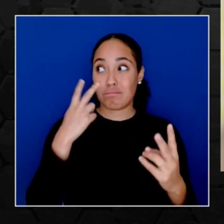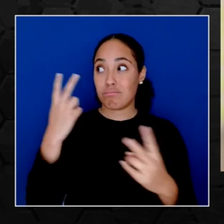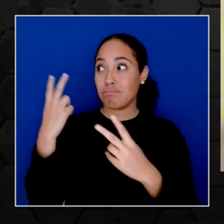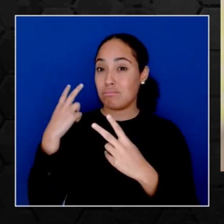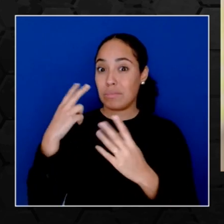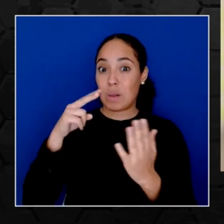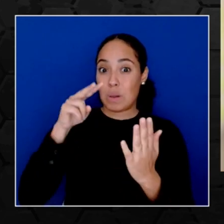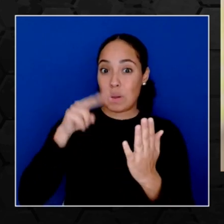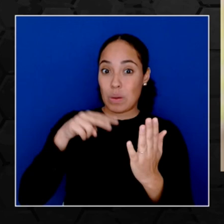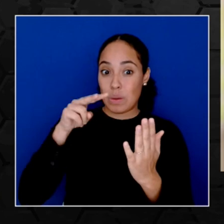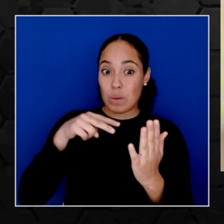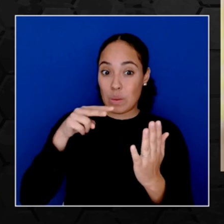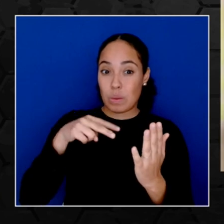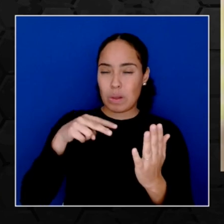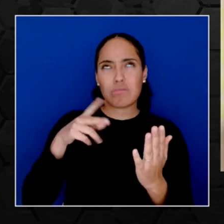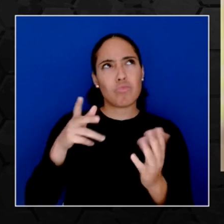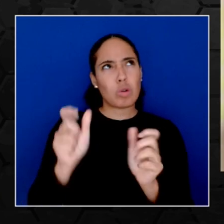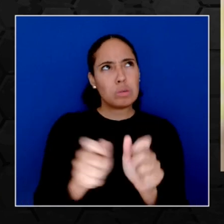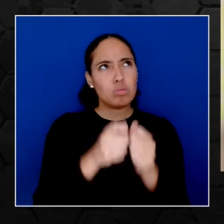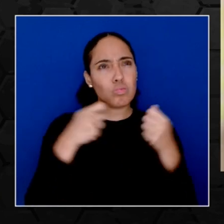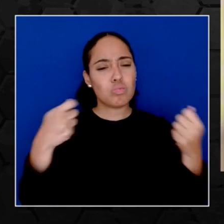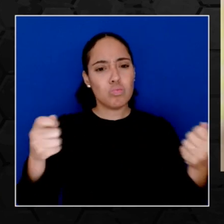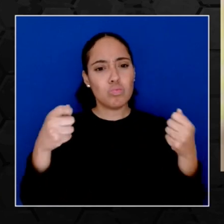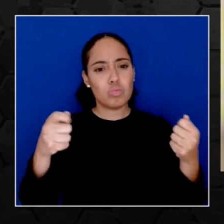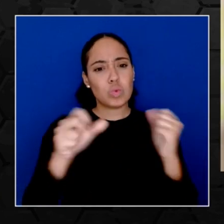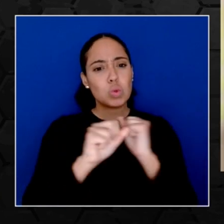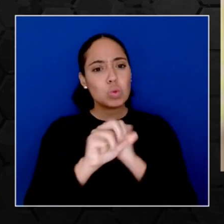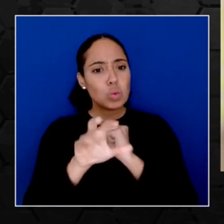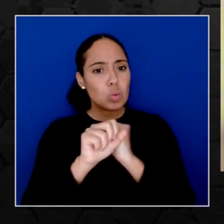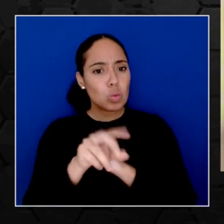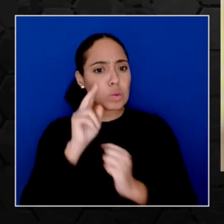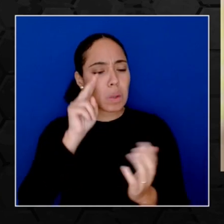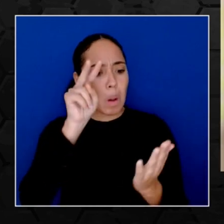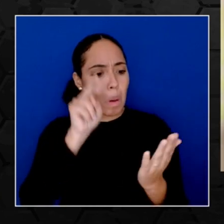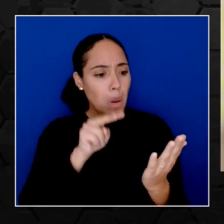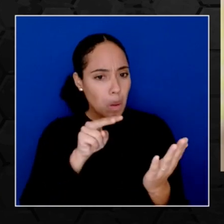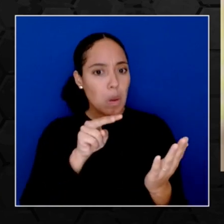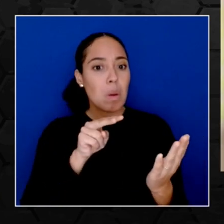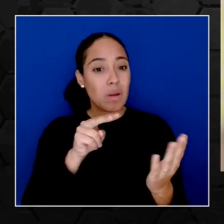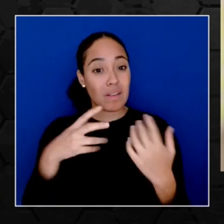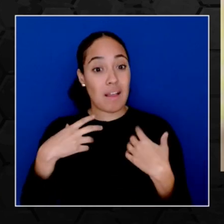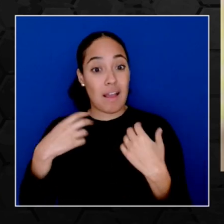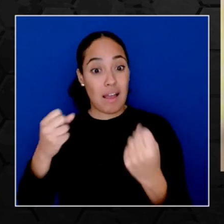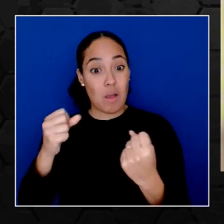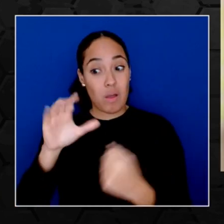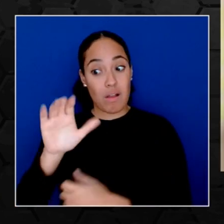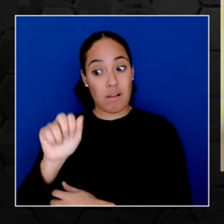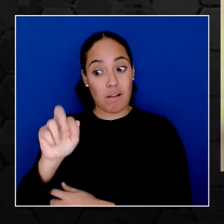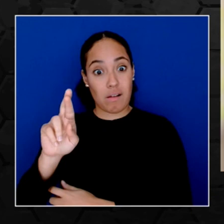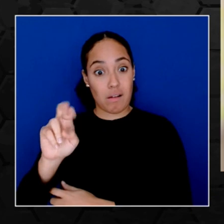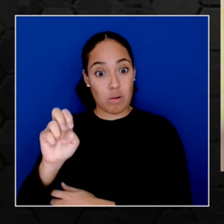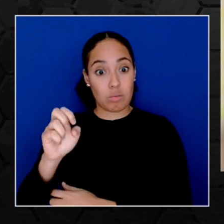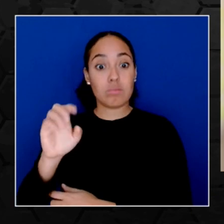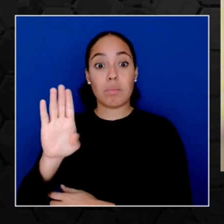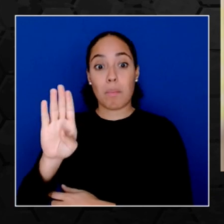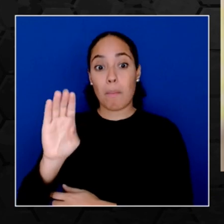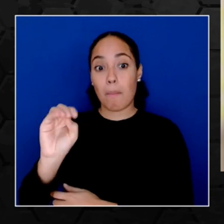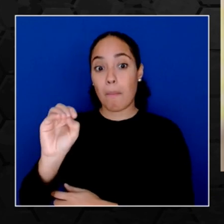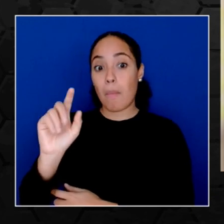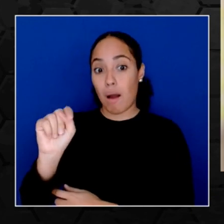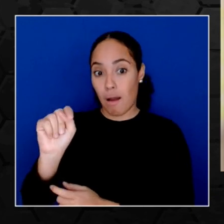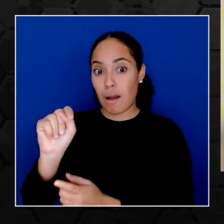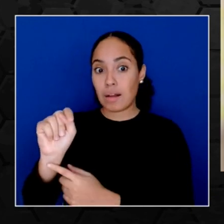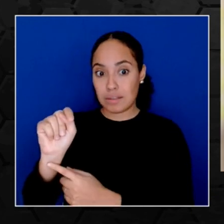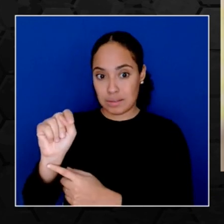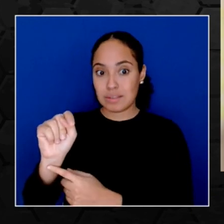it on the news that Microsoft has been using their healthcare bot to partner with the CDC to help detect COVID-19 symptoms. So